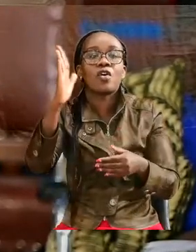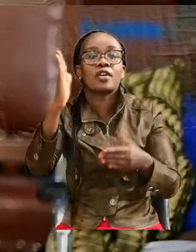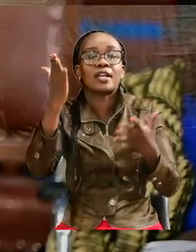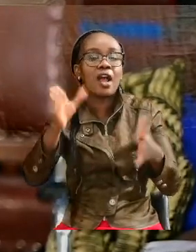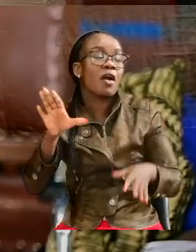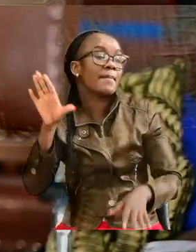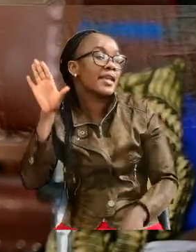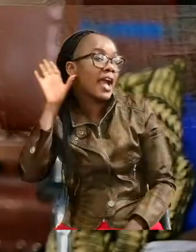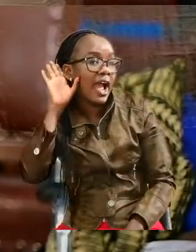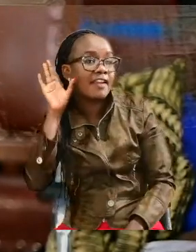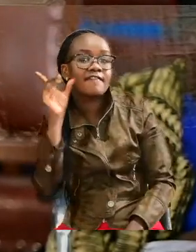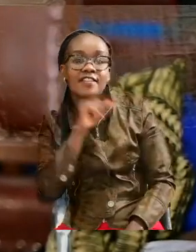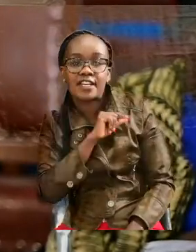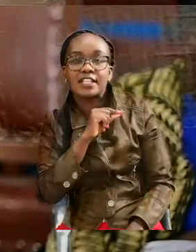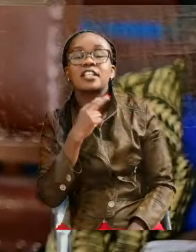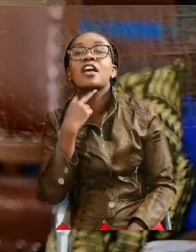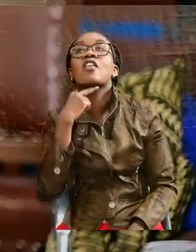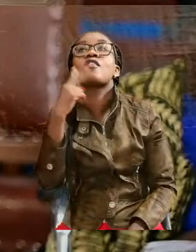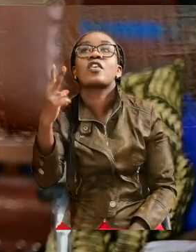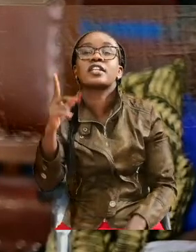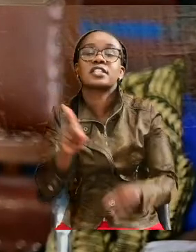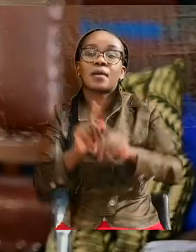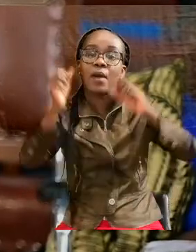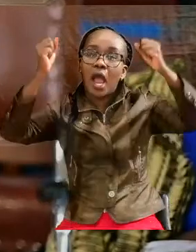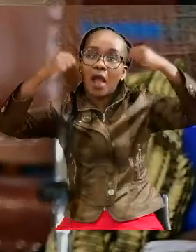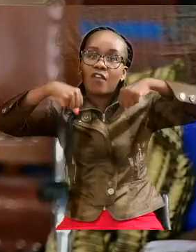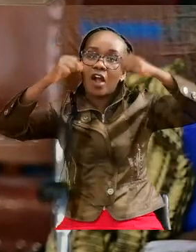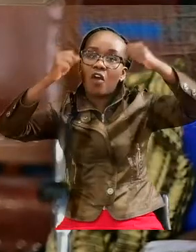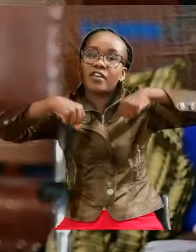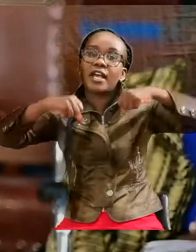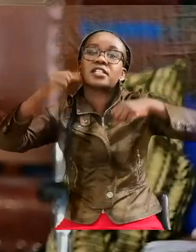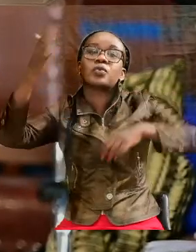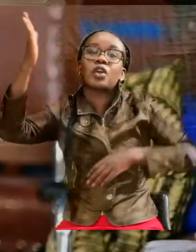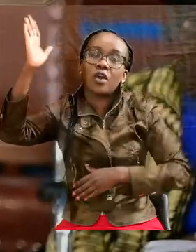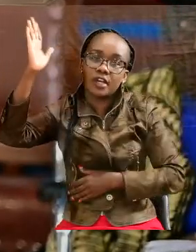heard our voice and we have a covenant with him.